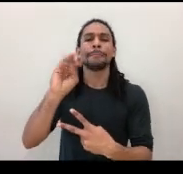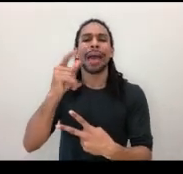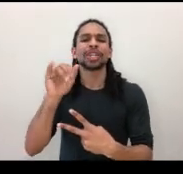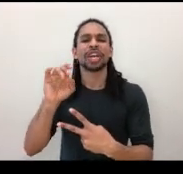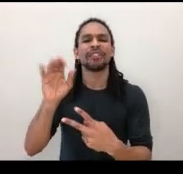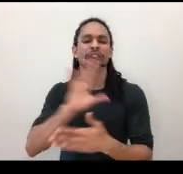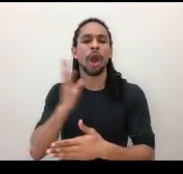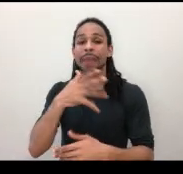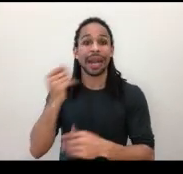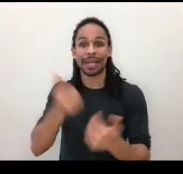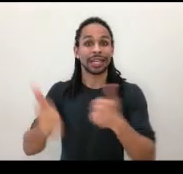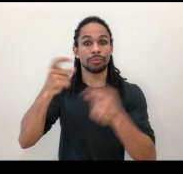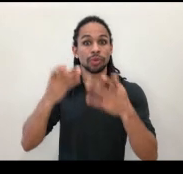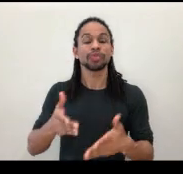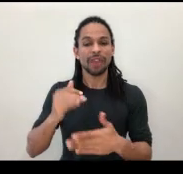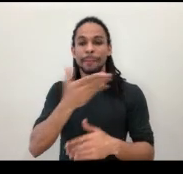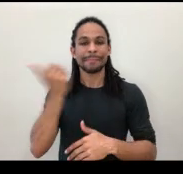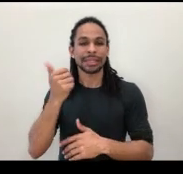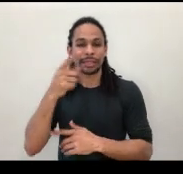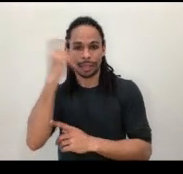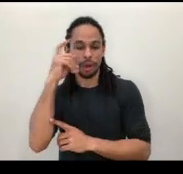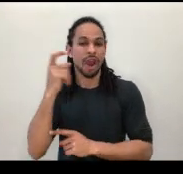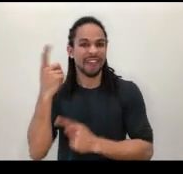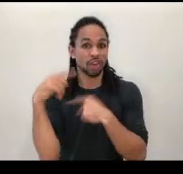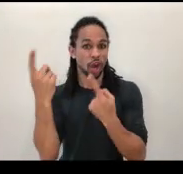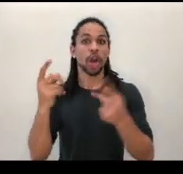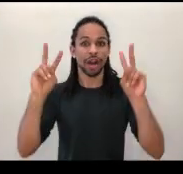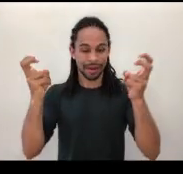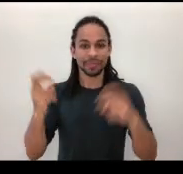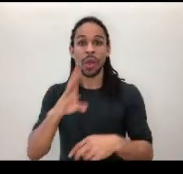producer of Best Summer Ever. Will, thank you so much for being with us this evening.